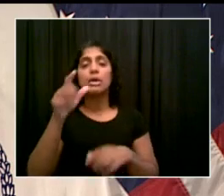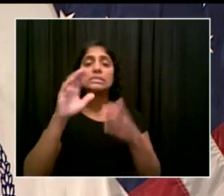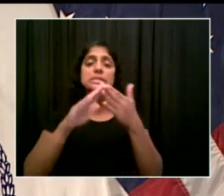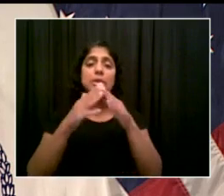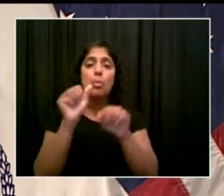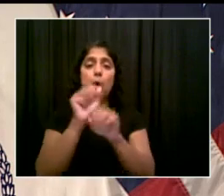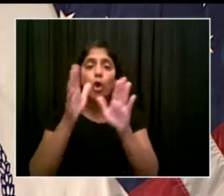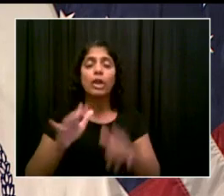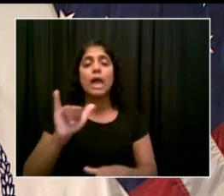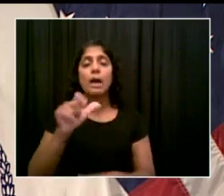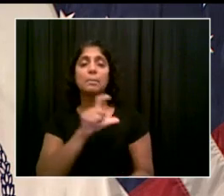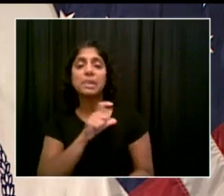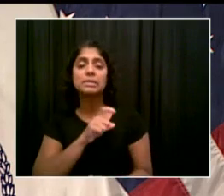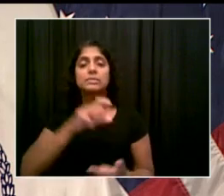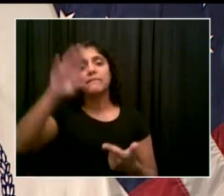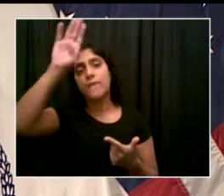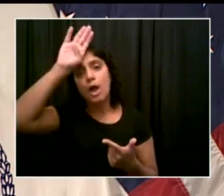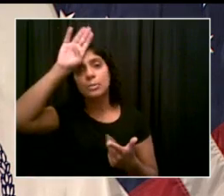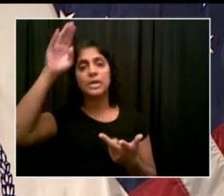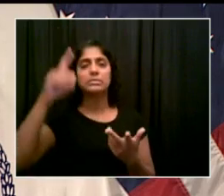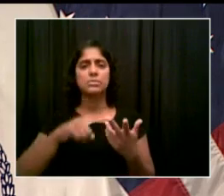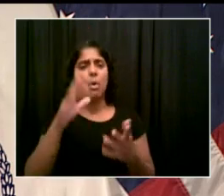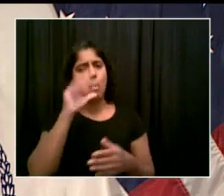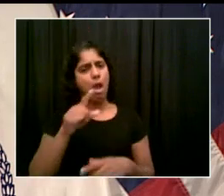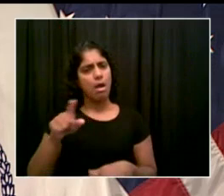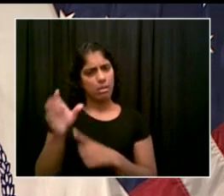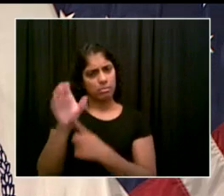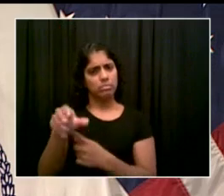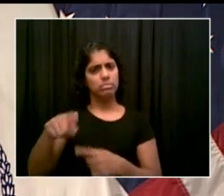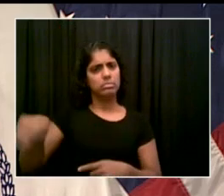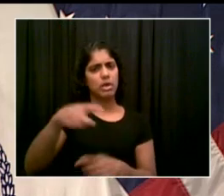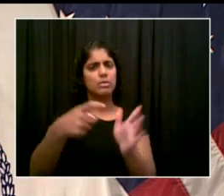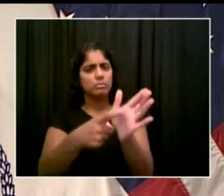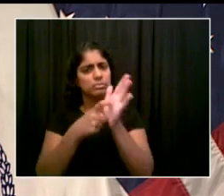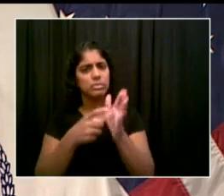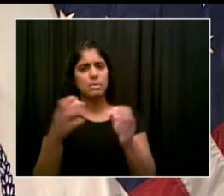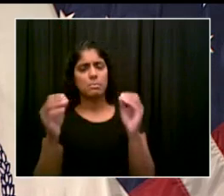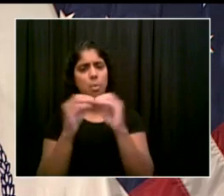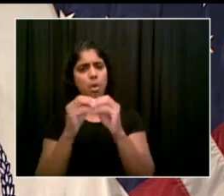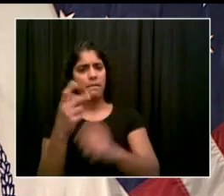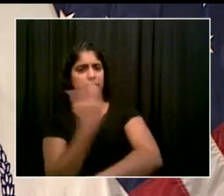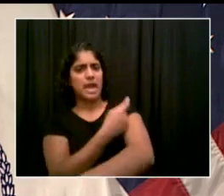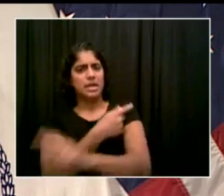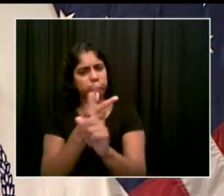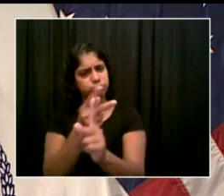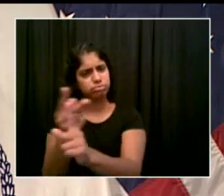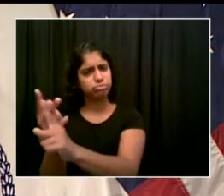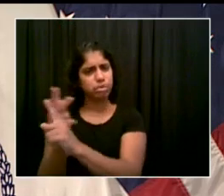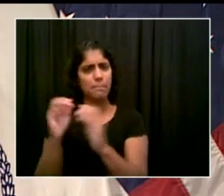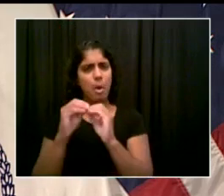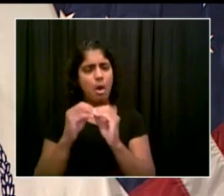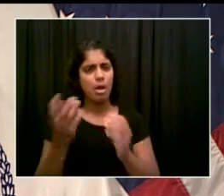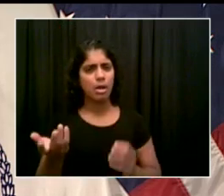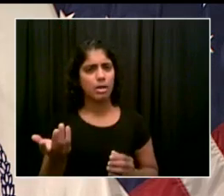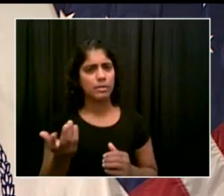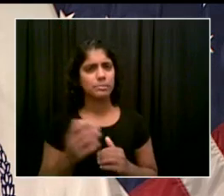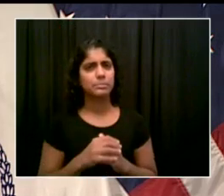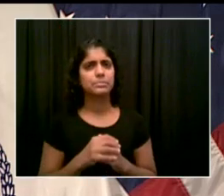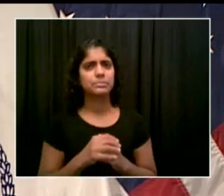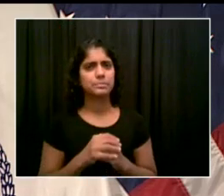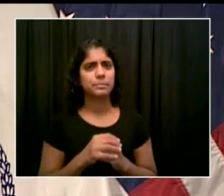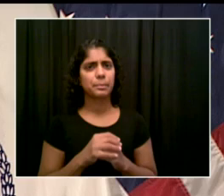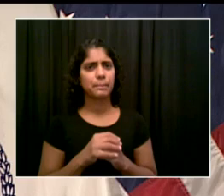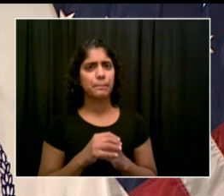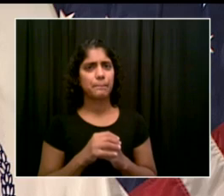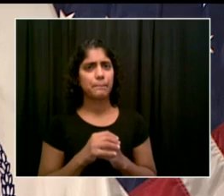we're going to look at all those things. Right now, again, we have a clear sense that we had to get started in the most important